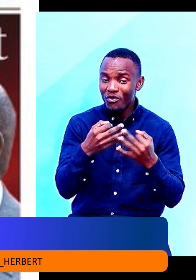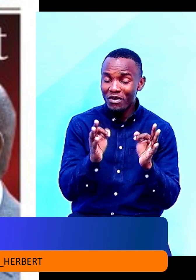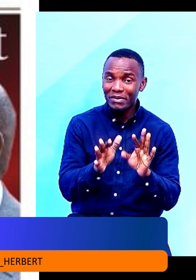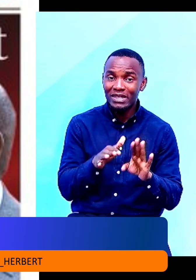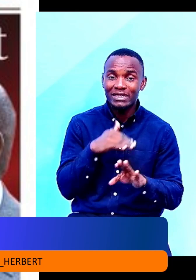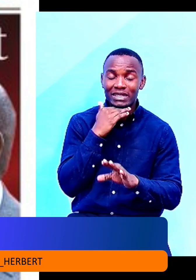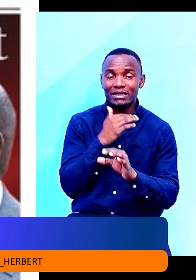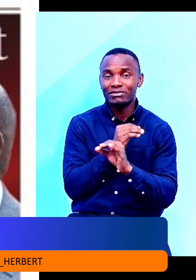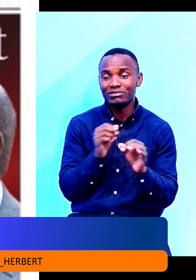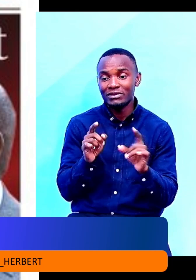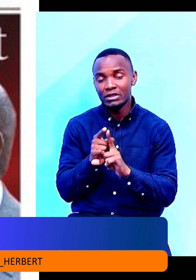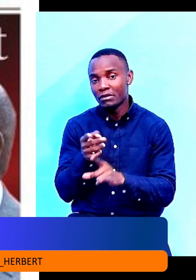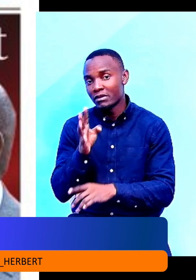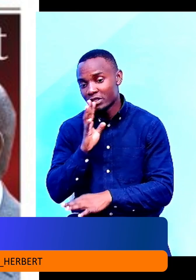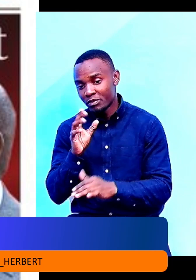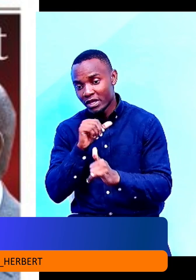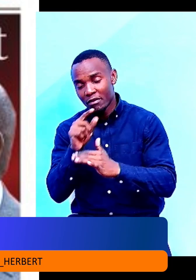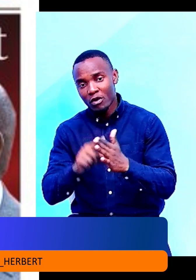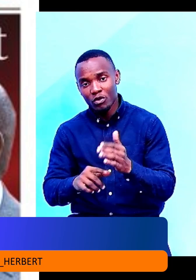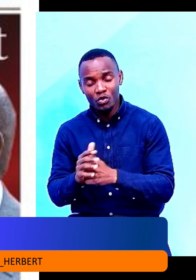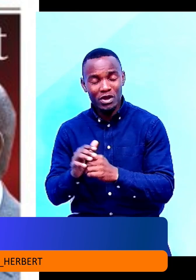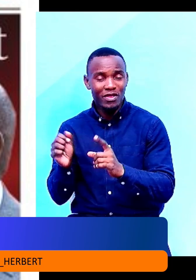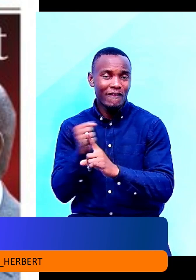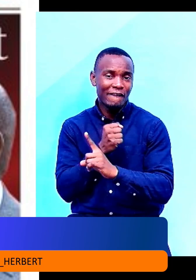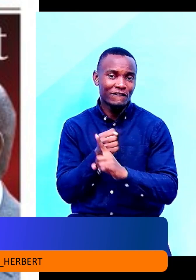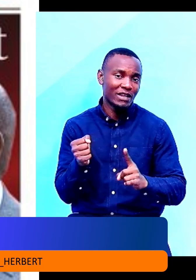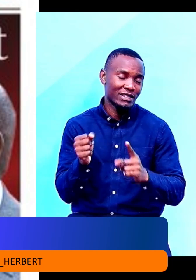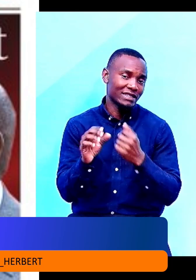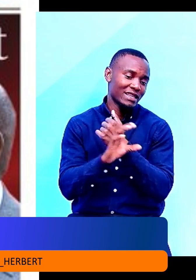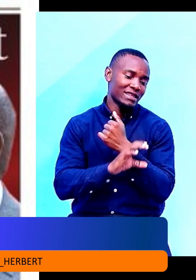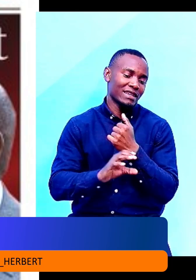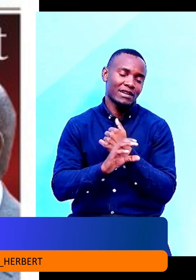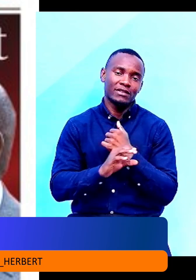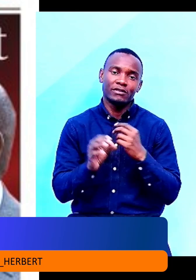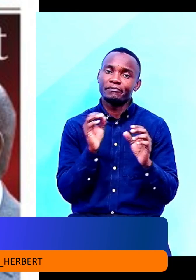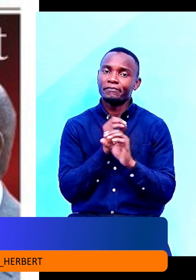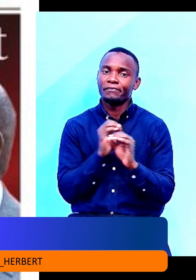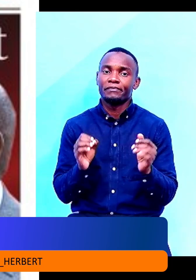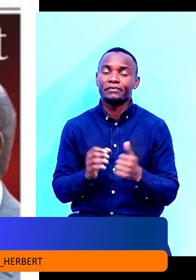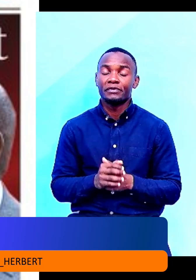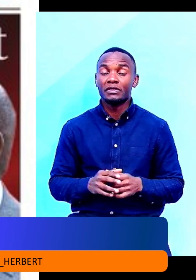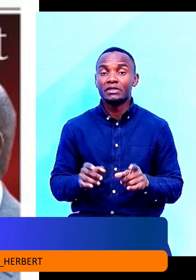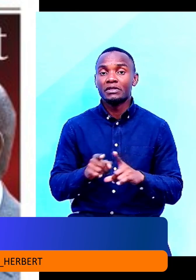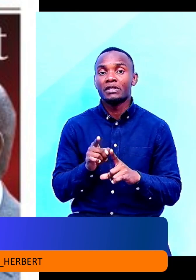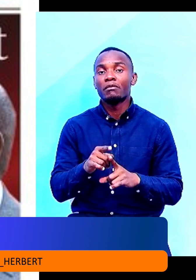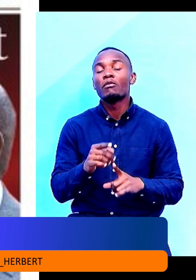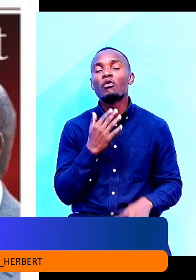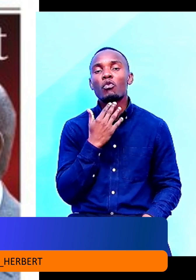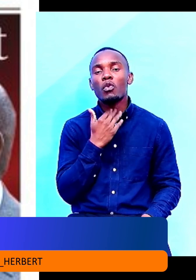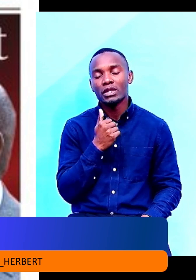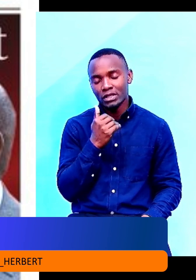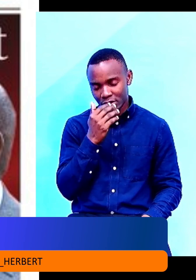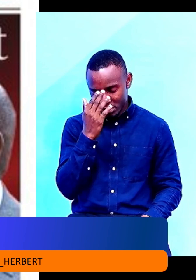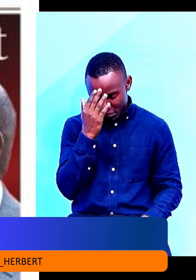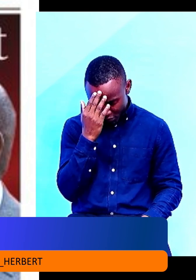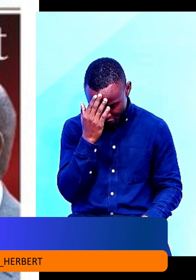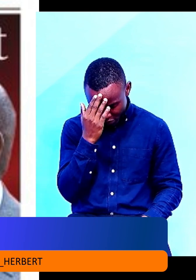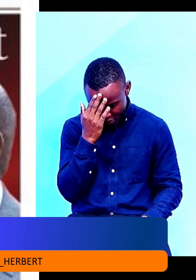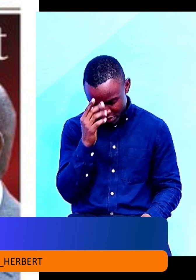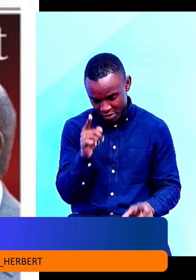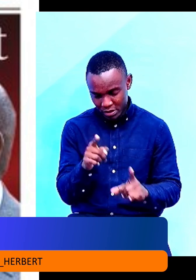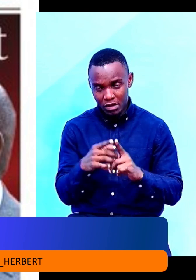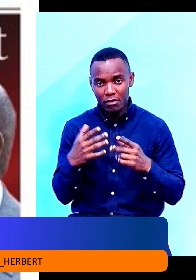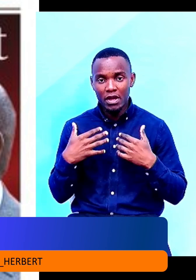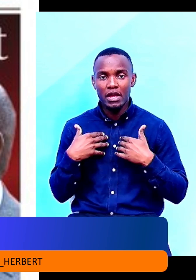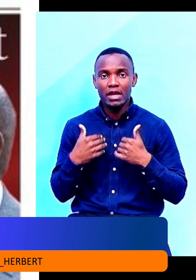the chaos consuming the country. In a moment demanding humility and healing, he